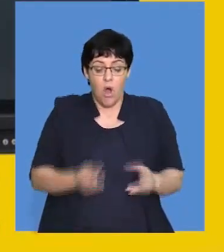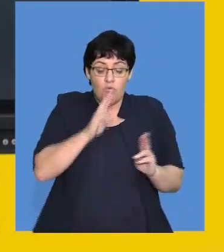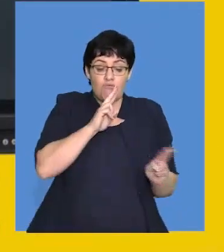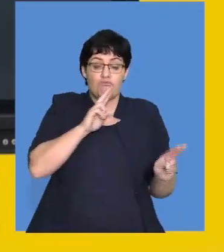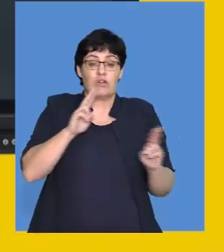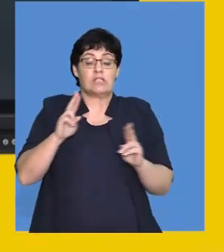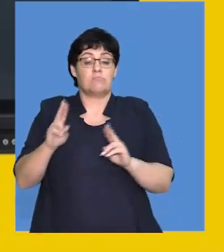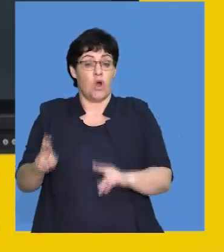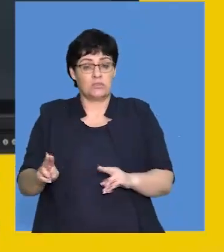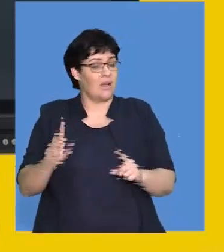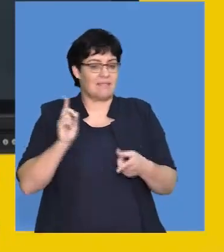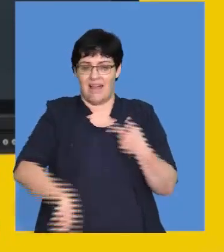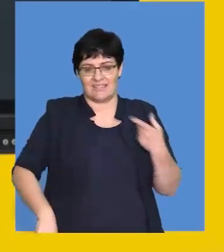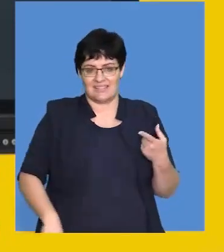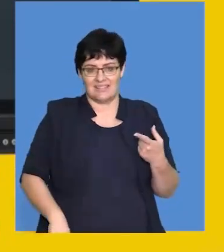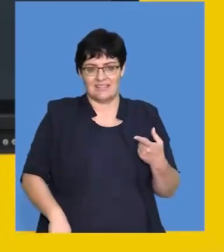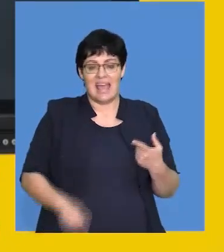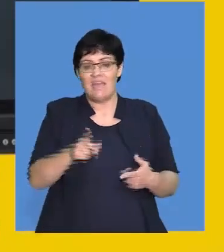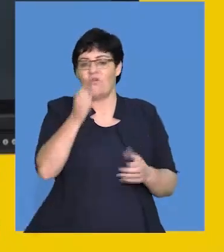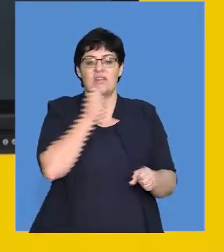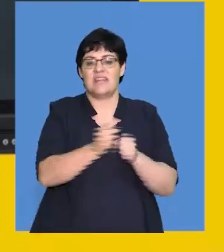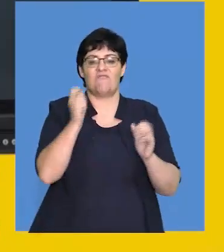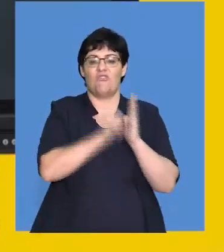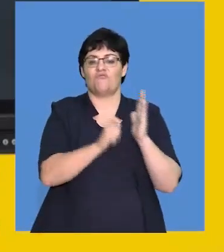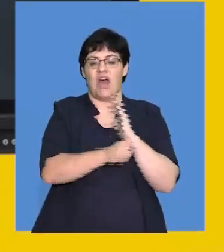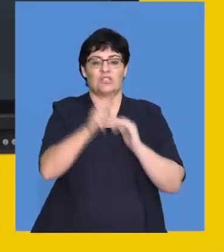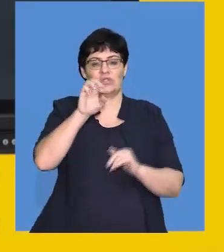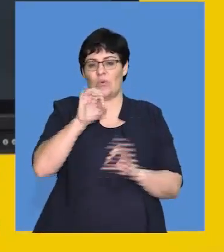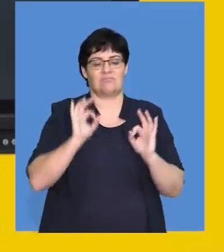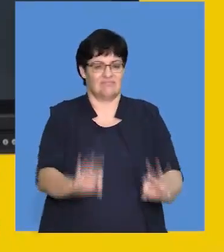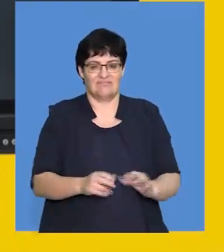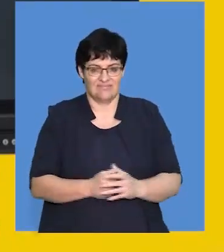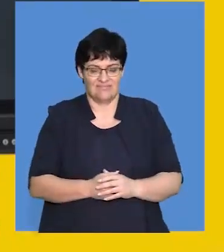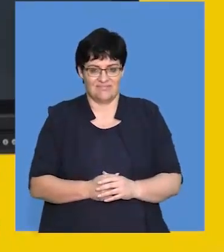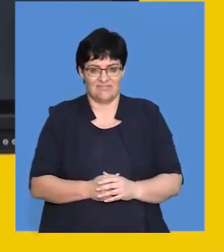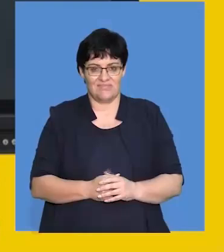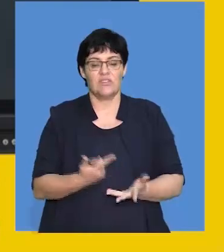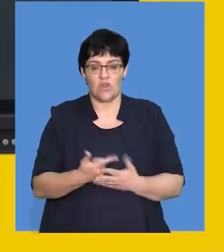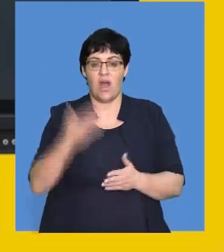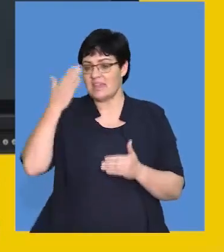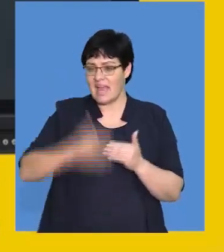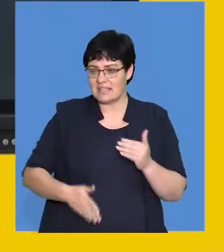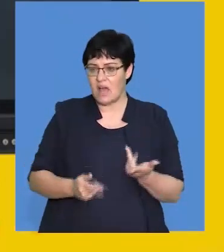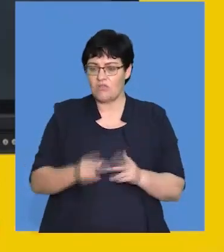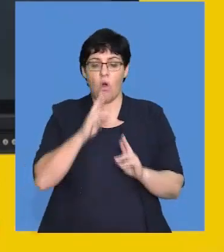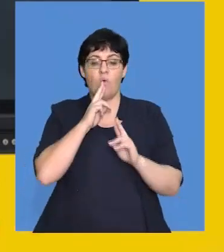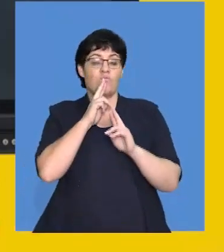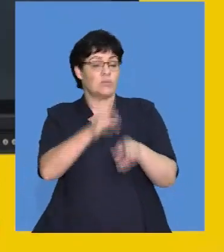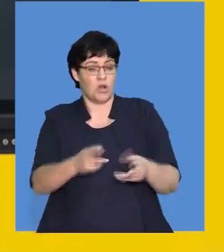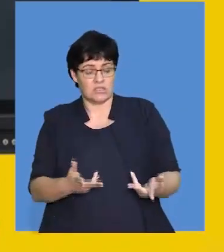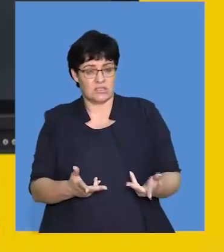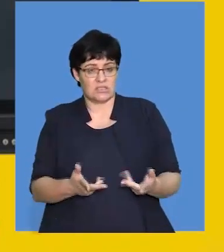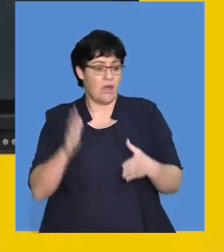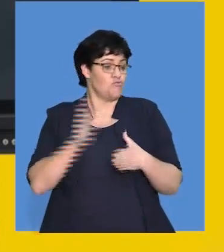question if you did not write the correct tone here. Obviously, eventually, your response for giving a